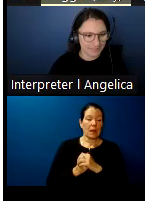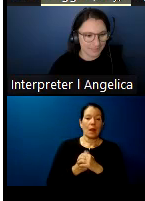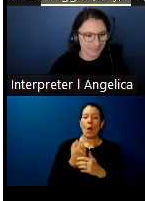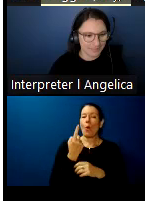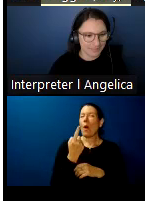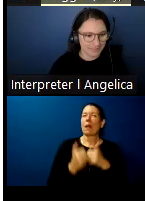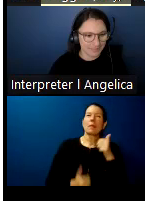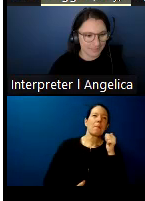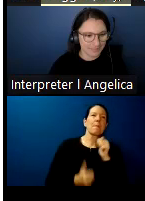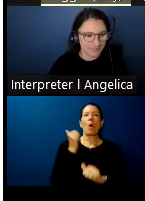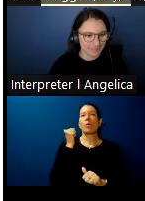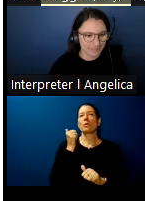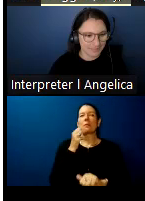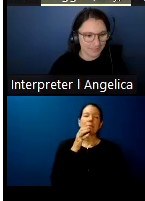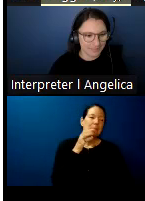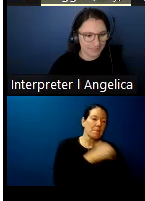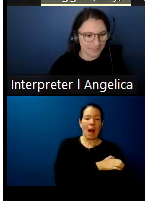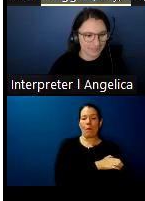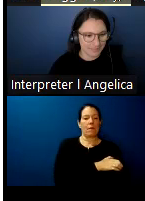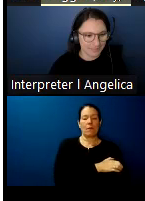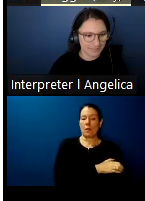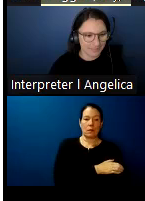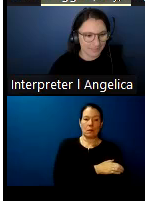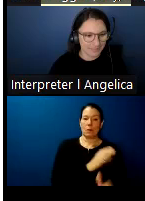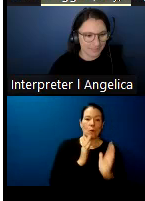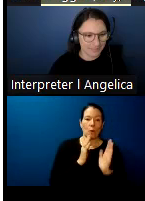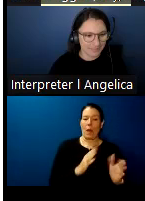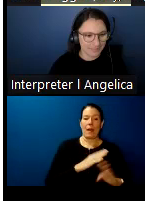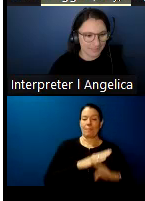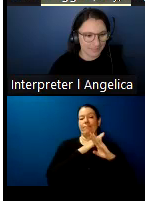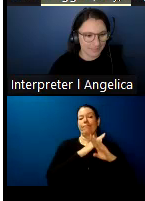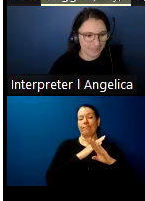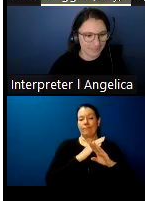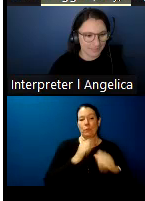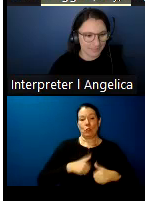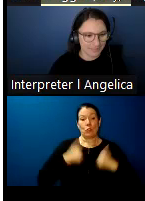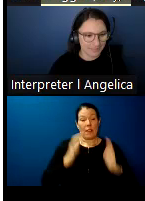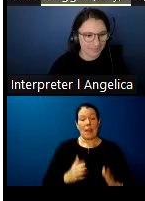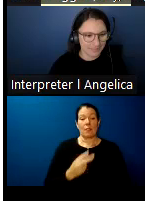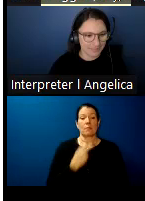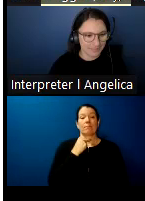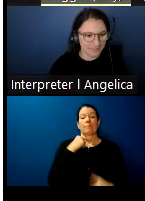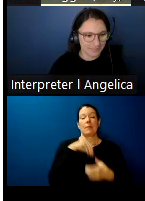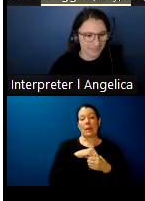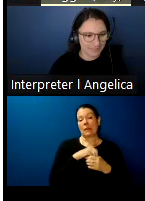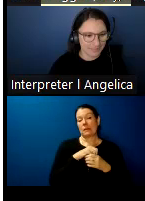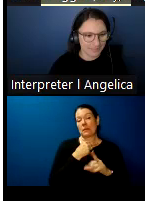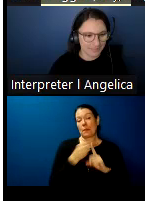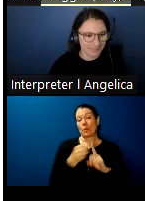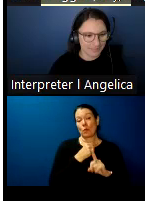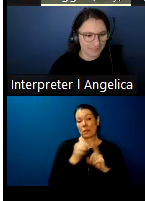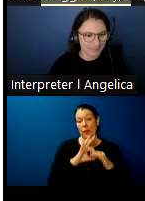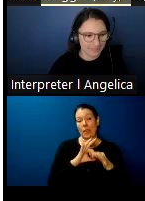of the most powerful methods for keeping a survivor trapped in an abusive relationship. And it